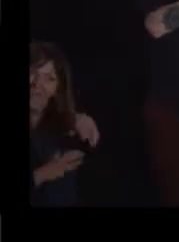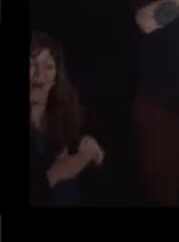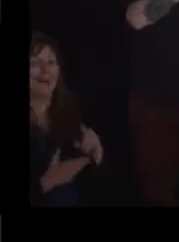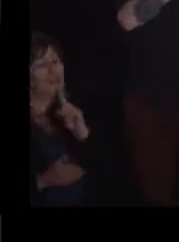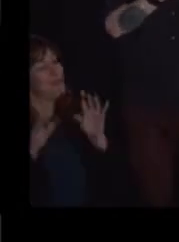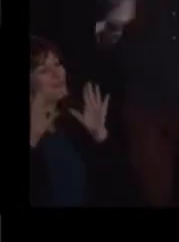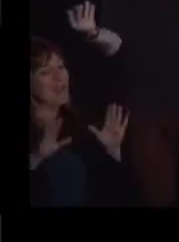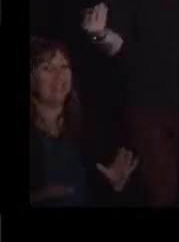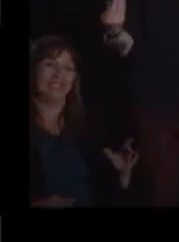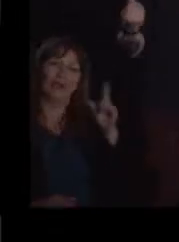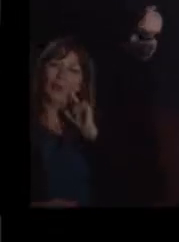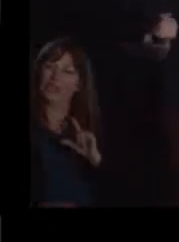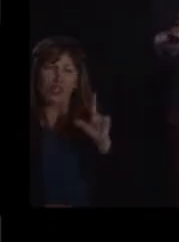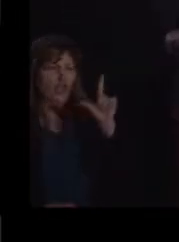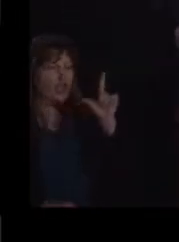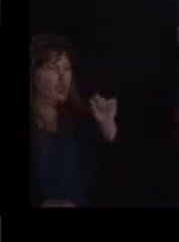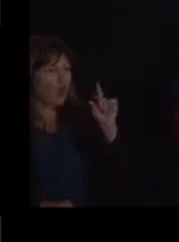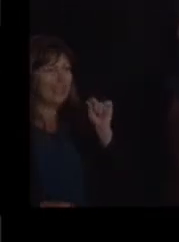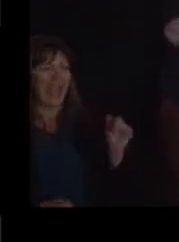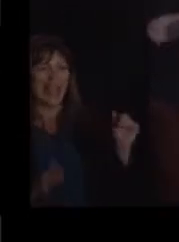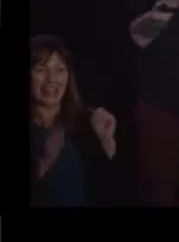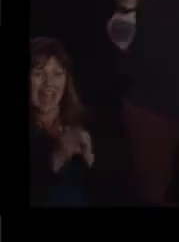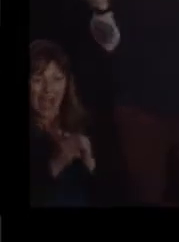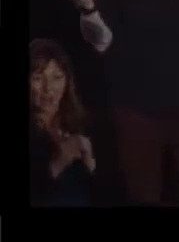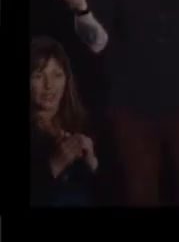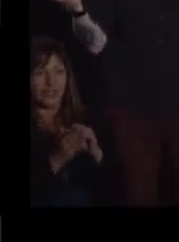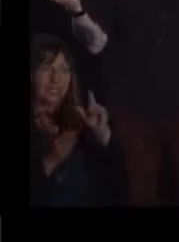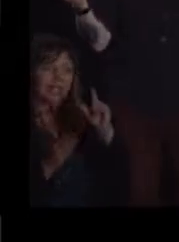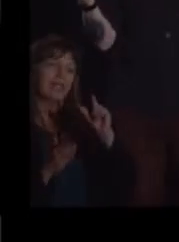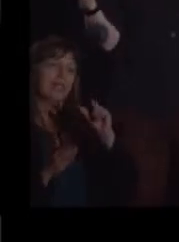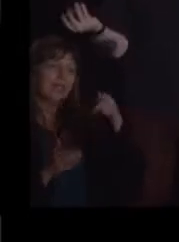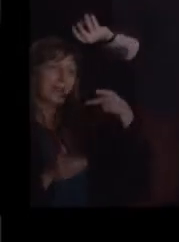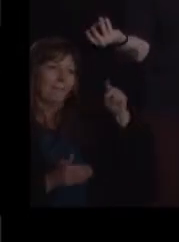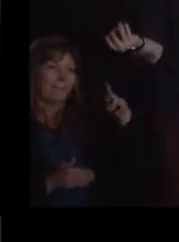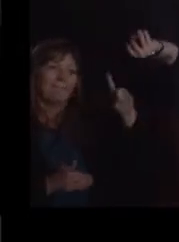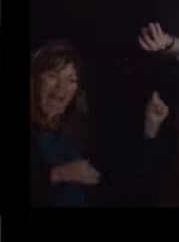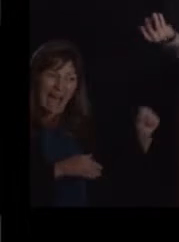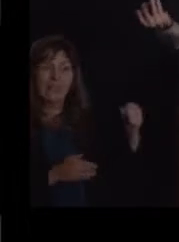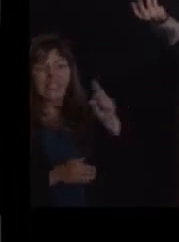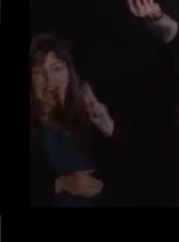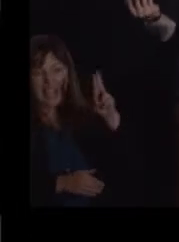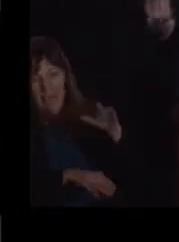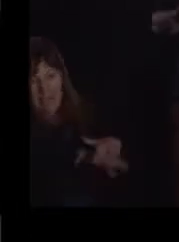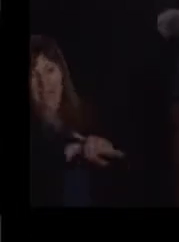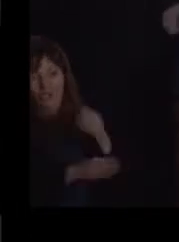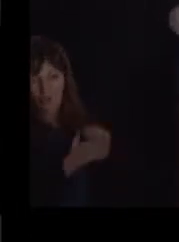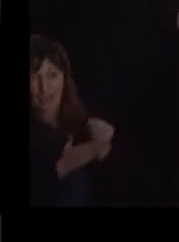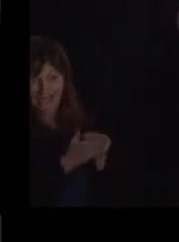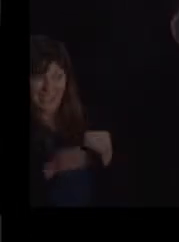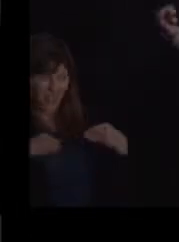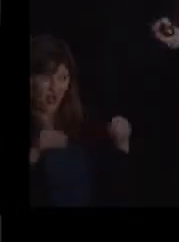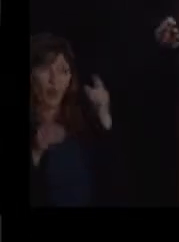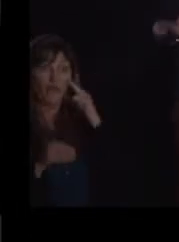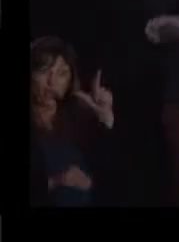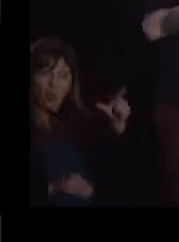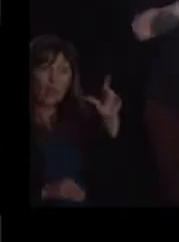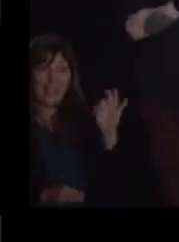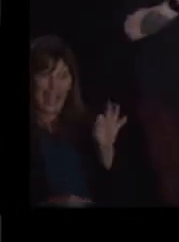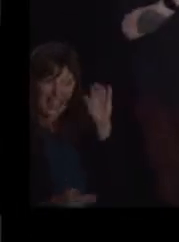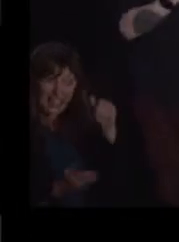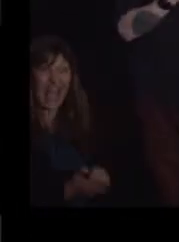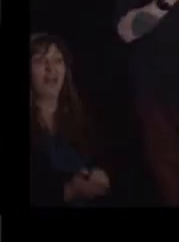for £29,000, which I've never sold anything for 29 quid. It was the most